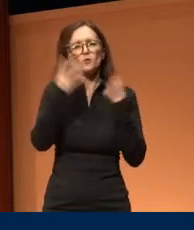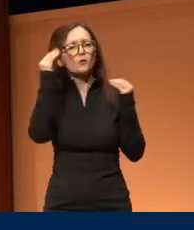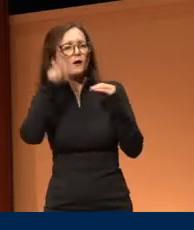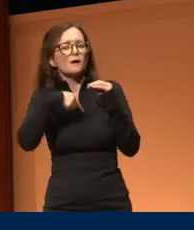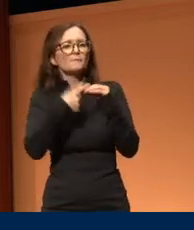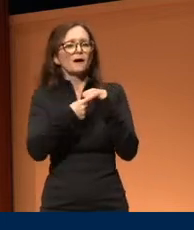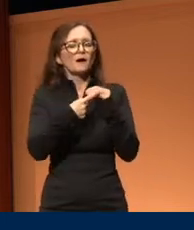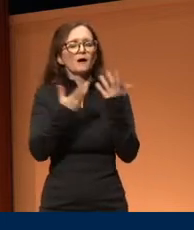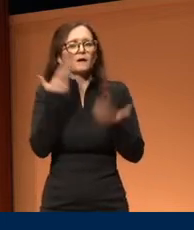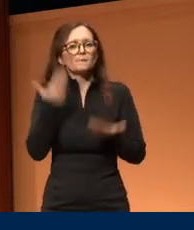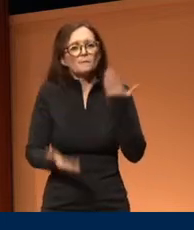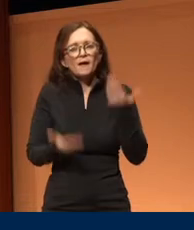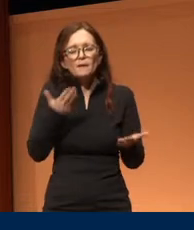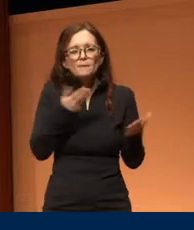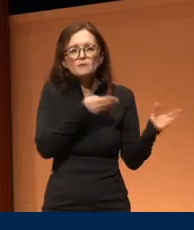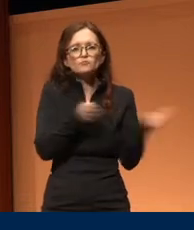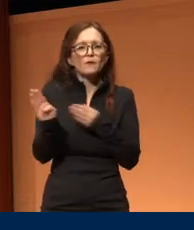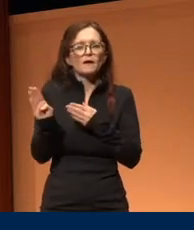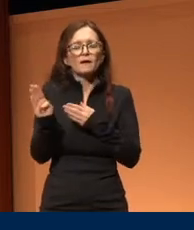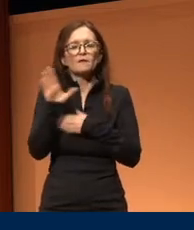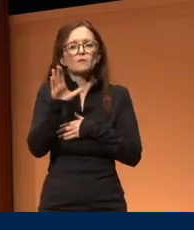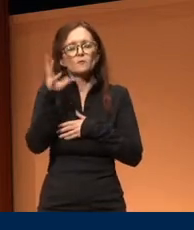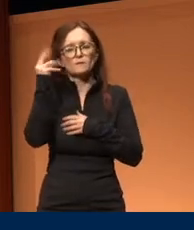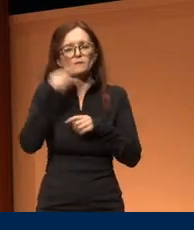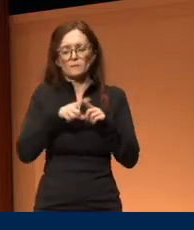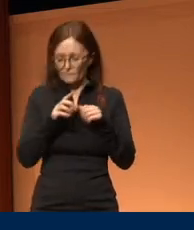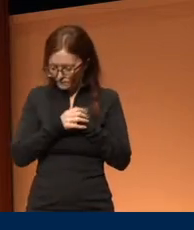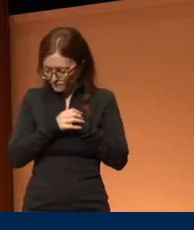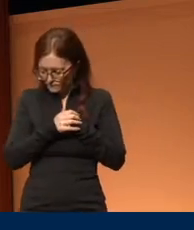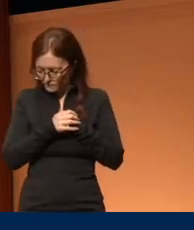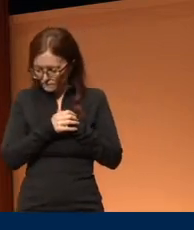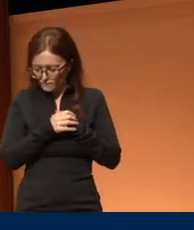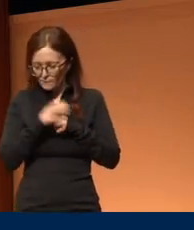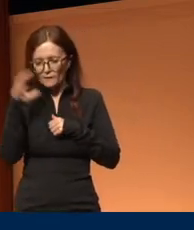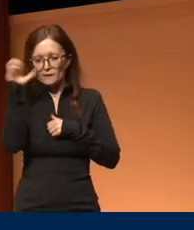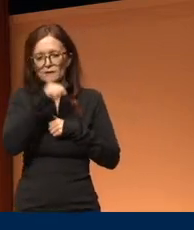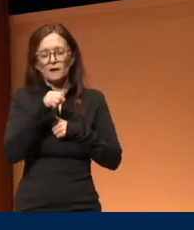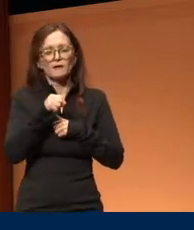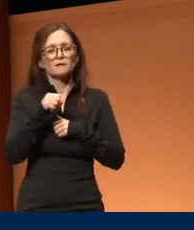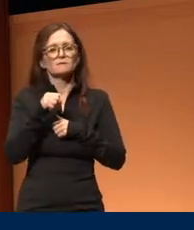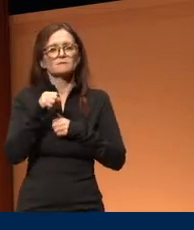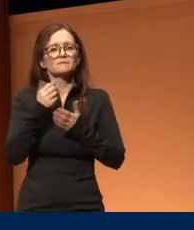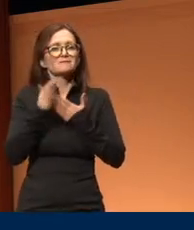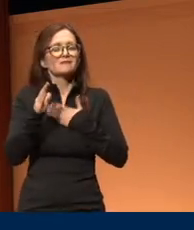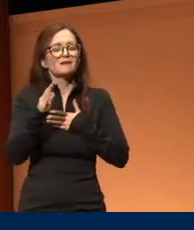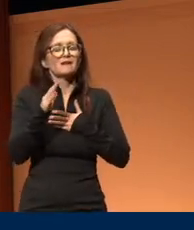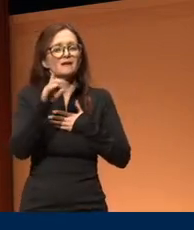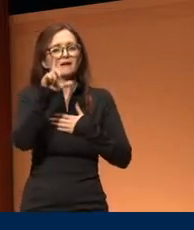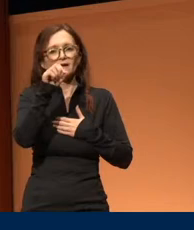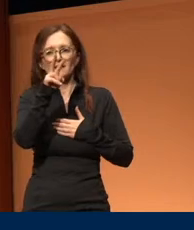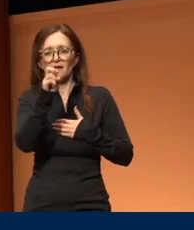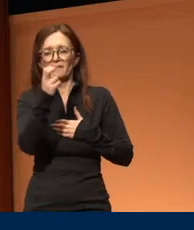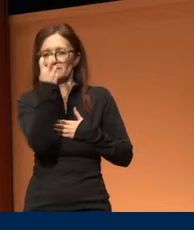that potential epistemic cost. Mm-hmm. Great. So it's, I guess, the objection of love is blind.